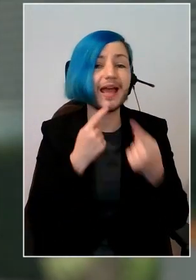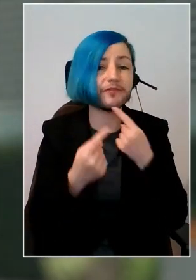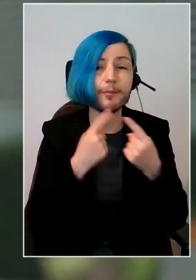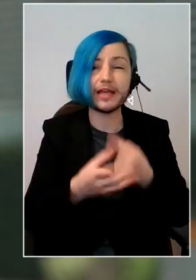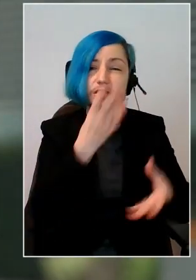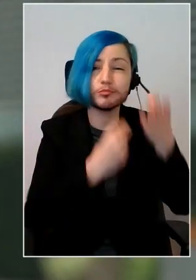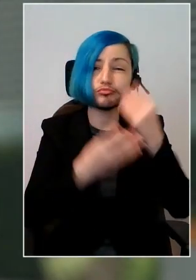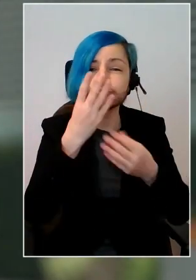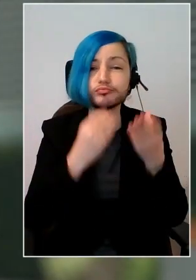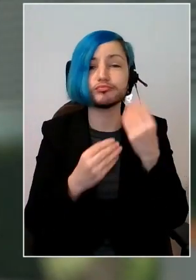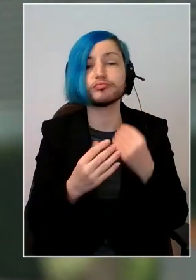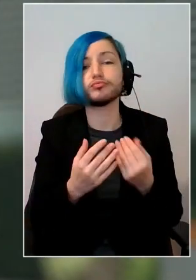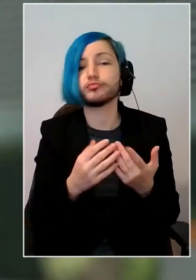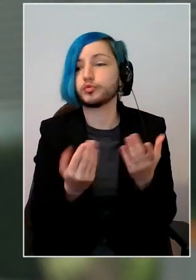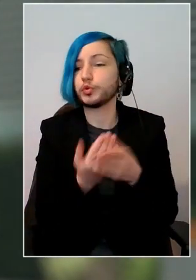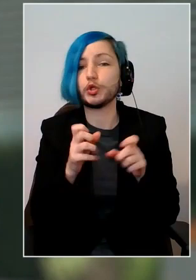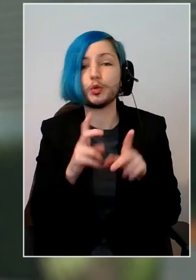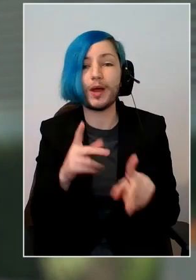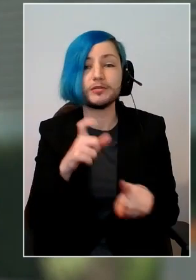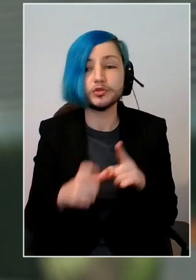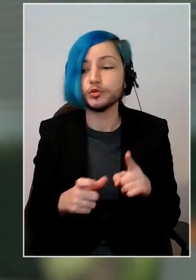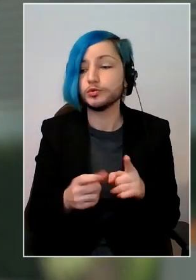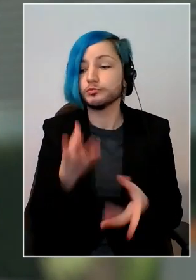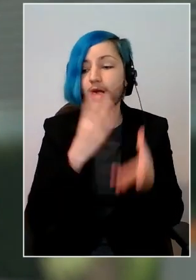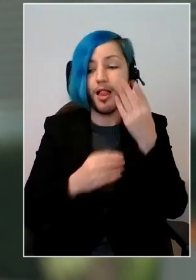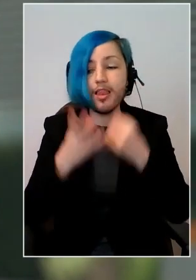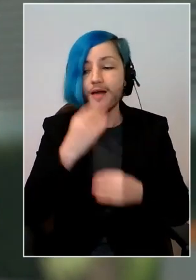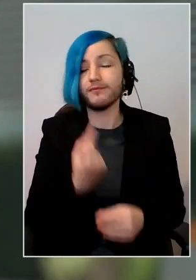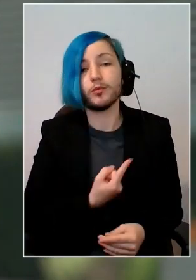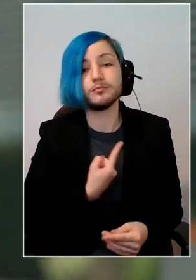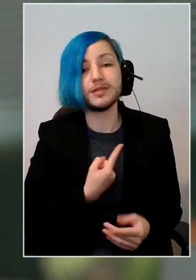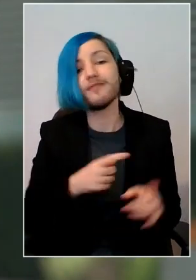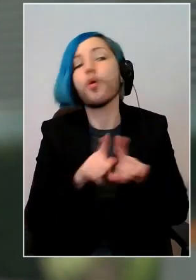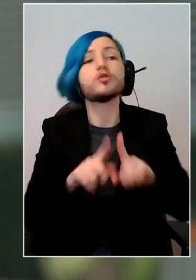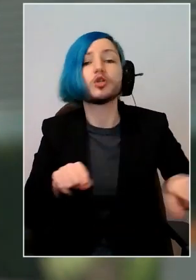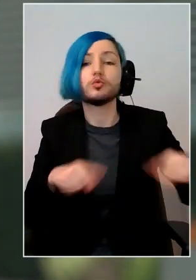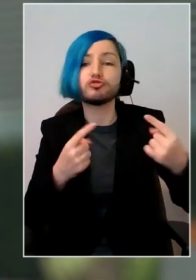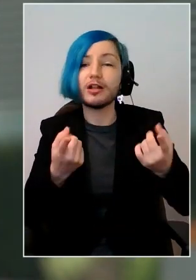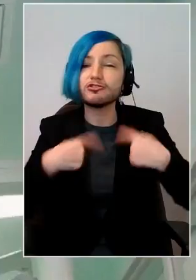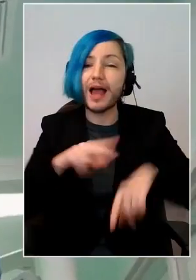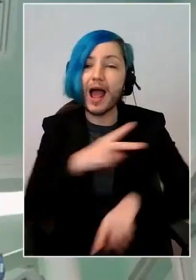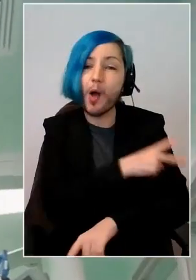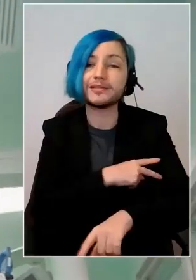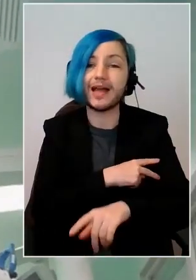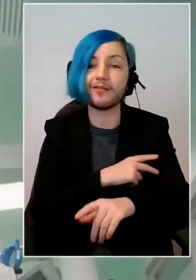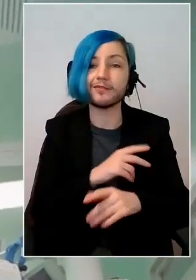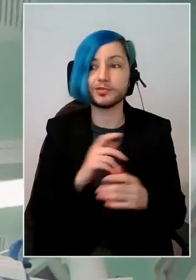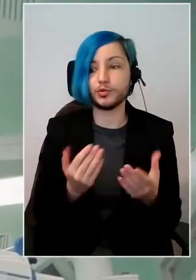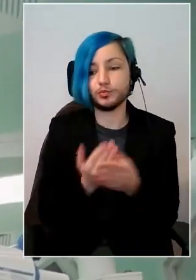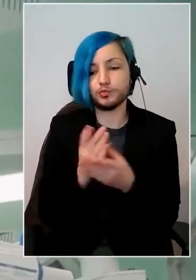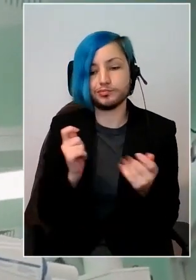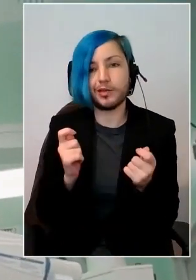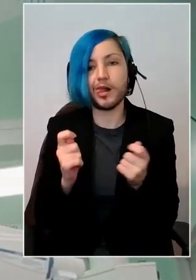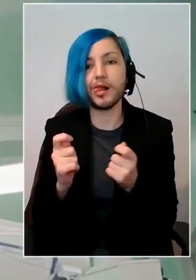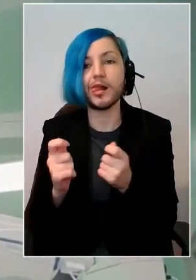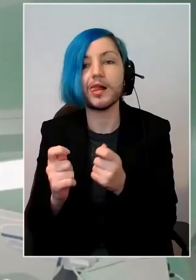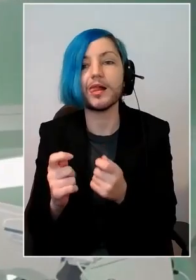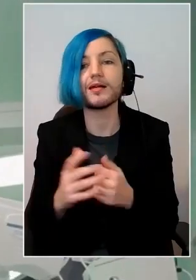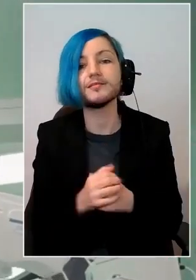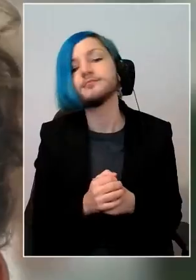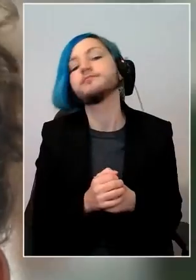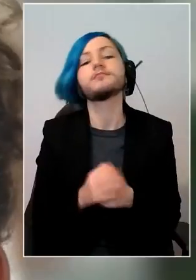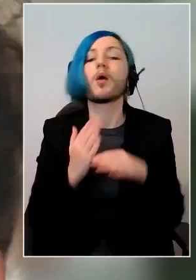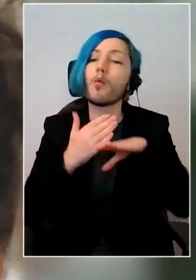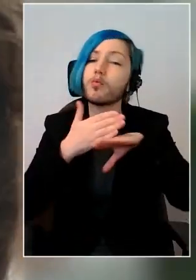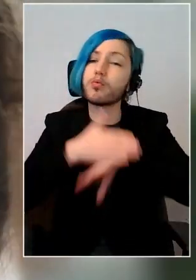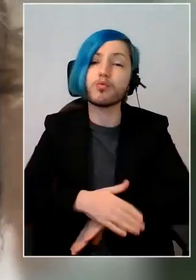ways of doing things, educating themselves, but also challenging our workforce to keep moving with the times. They work exceptionally hard in their day-to-day